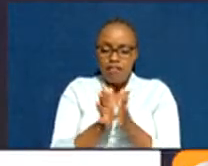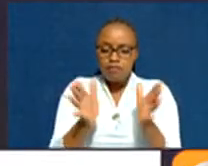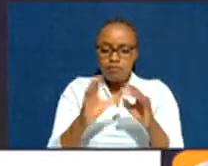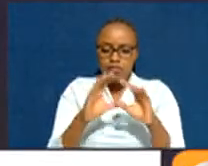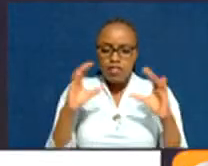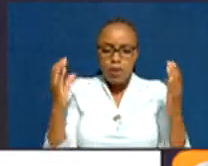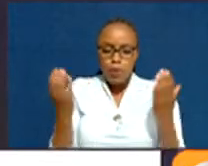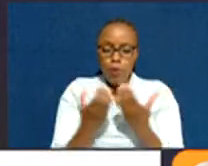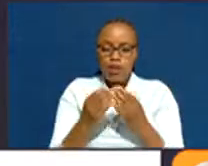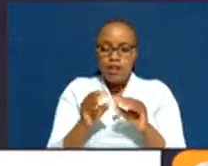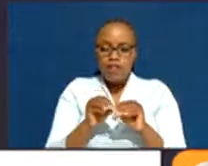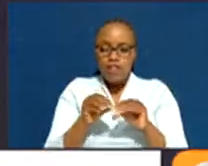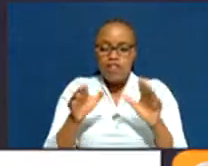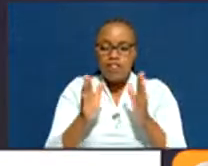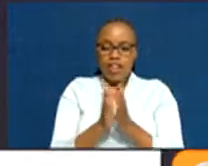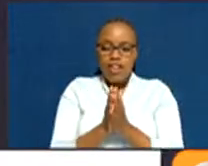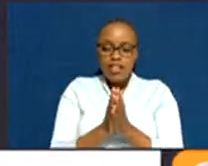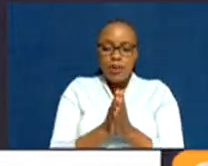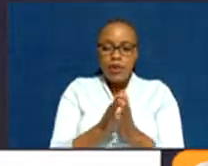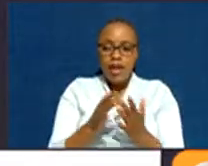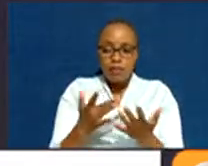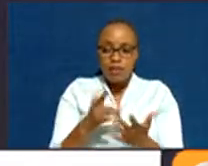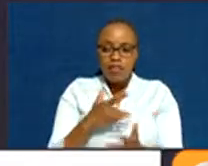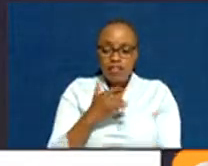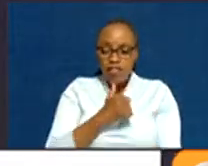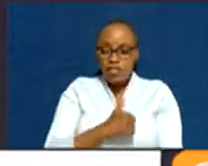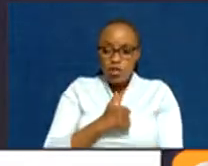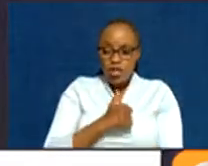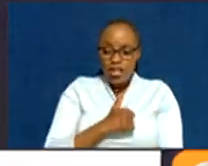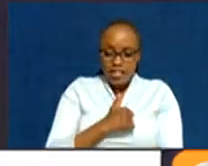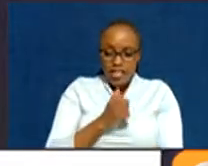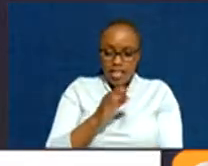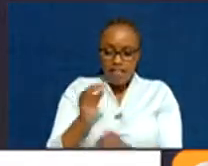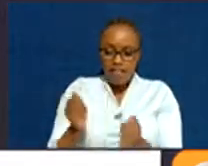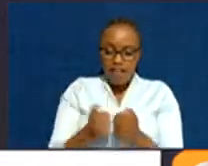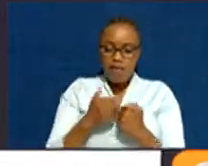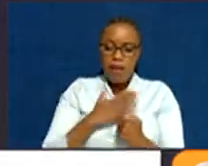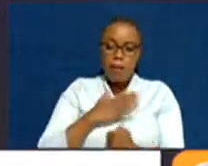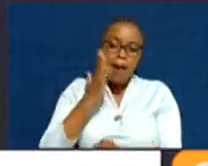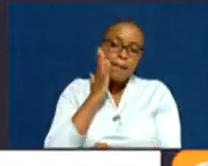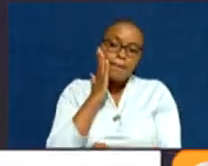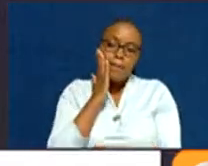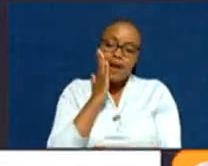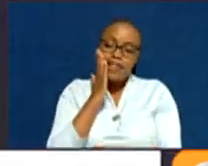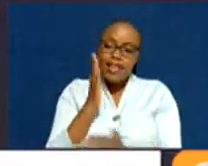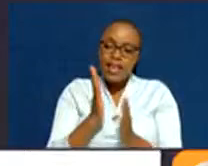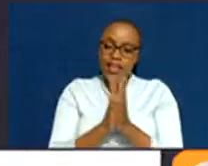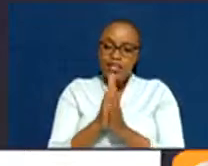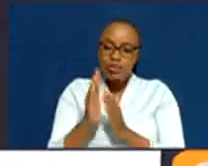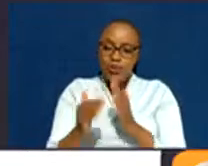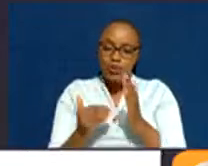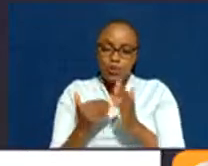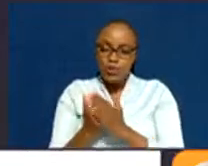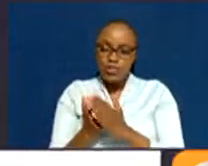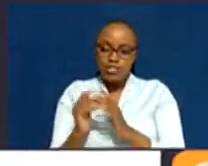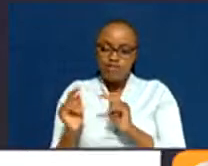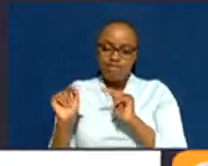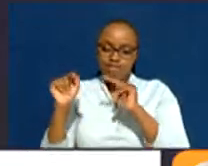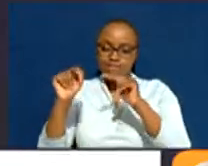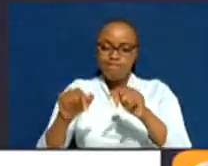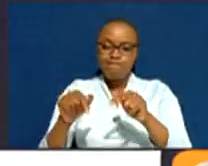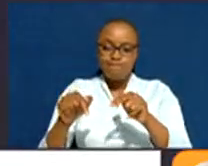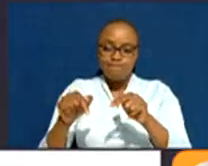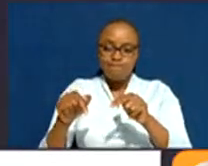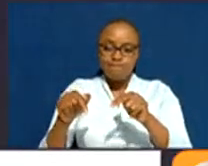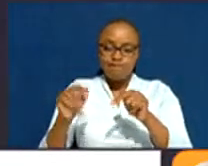speak, and we are sorry for that. And perhaps then you and my mother and our grandparents and a lot of other people right across the world